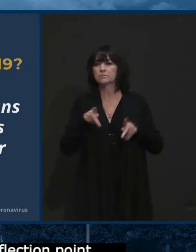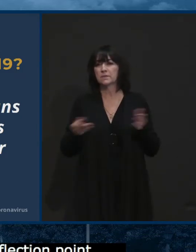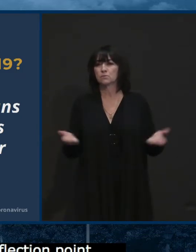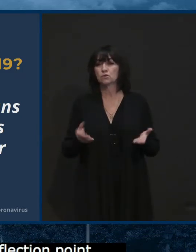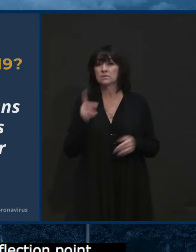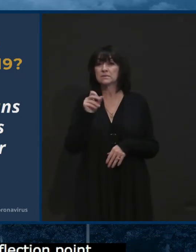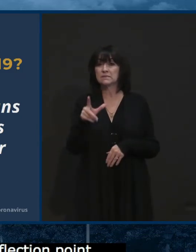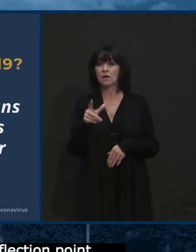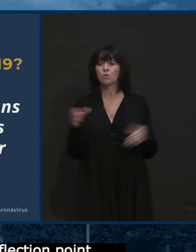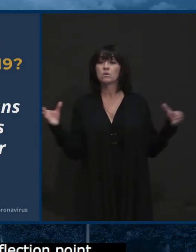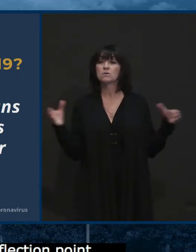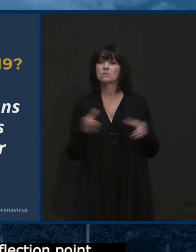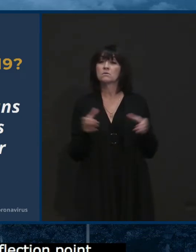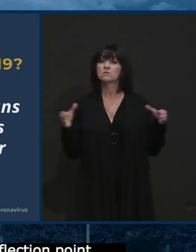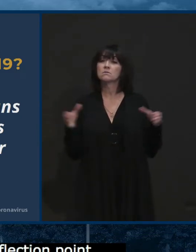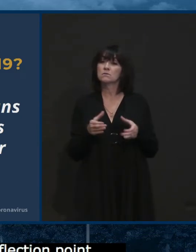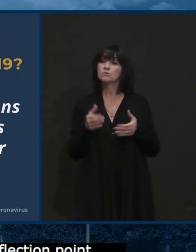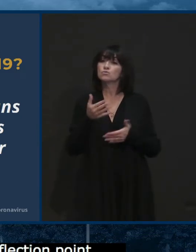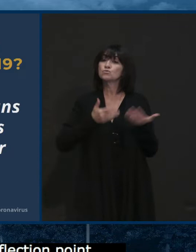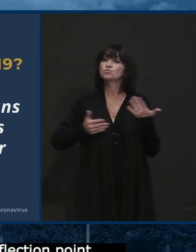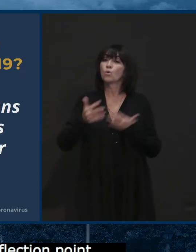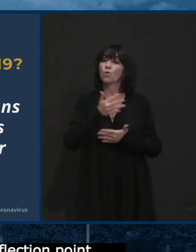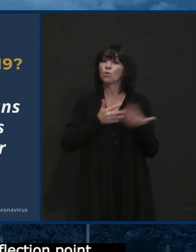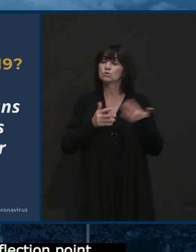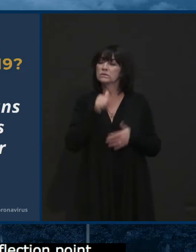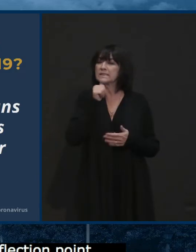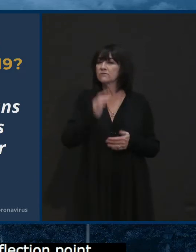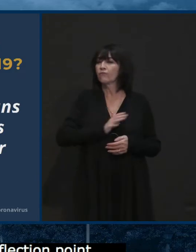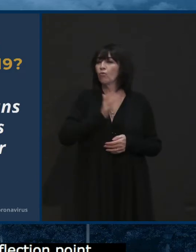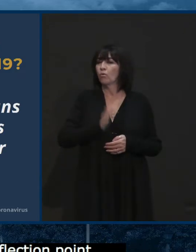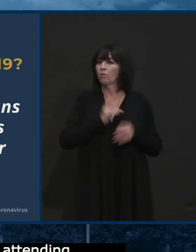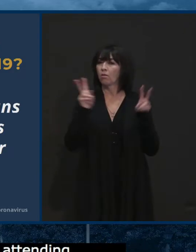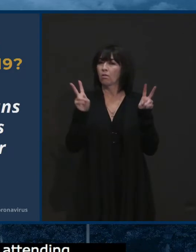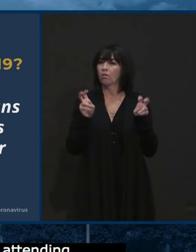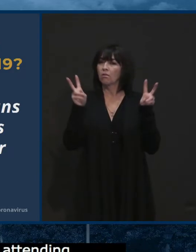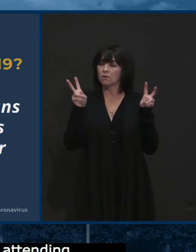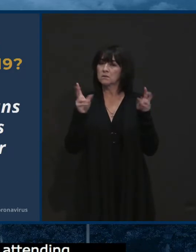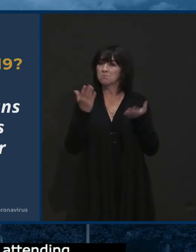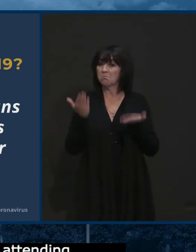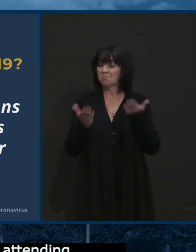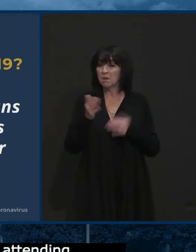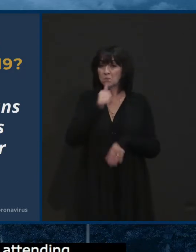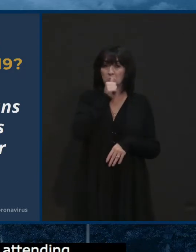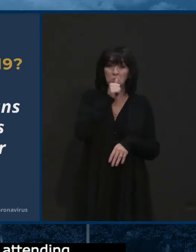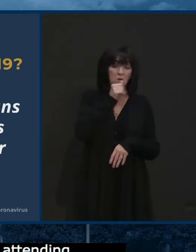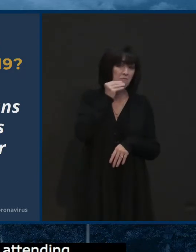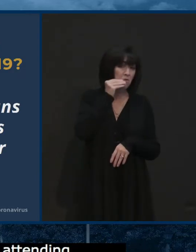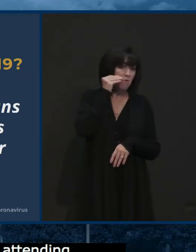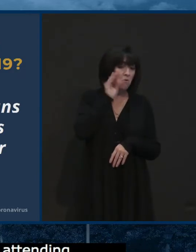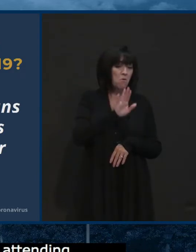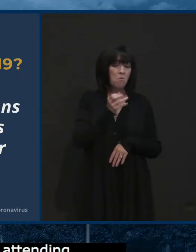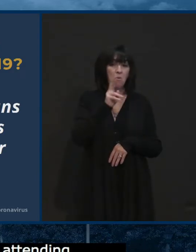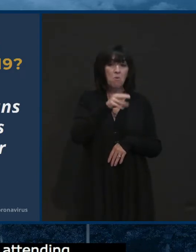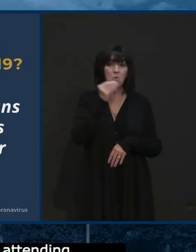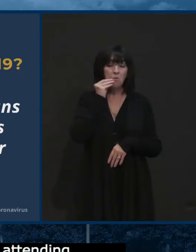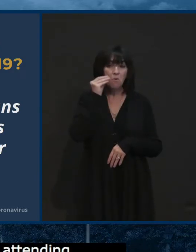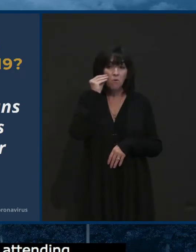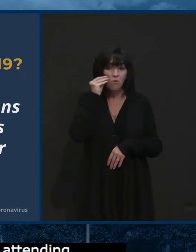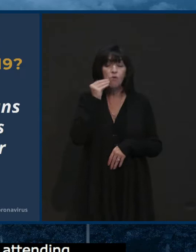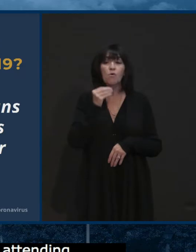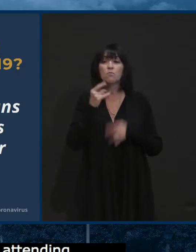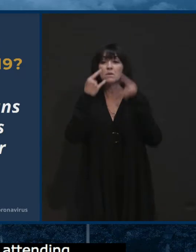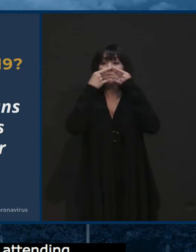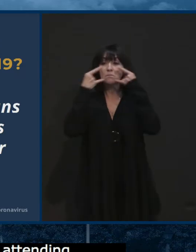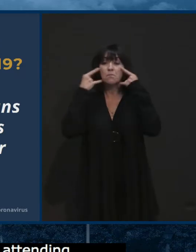attending gatherings, mostly social gatherings, informal gatherings, maybe in private homes or in their own homes without masks and other